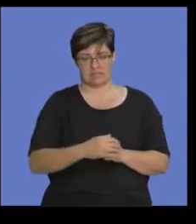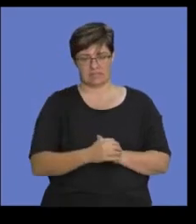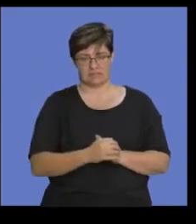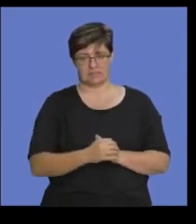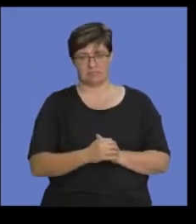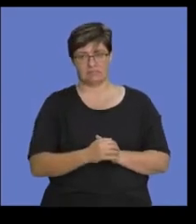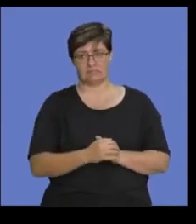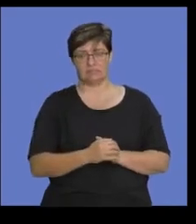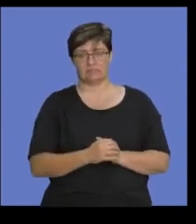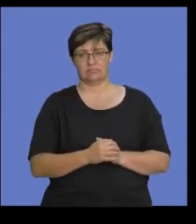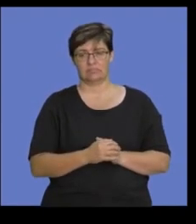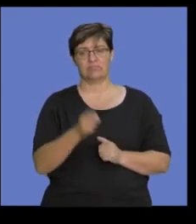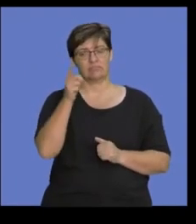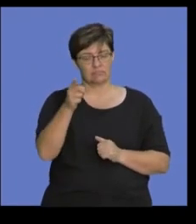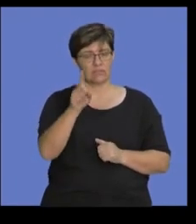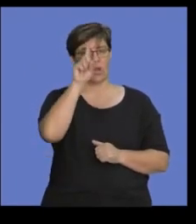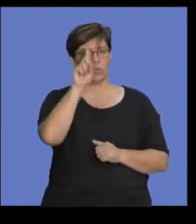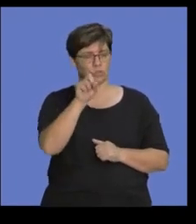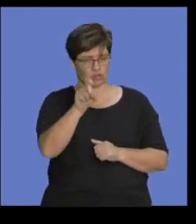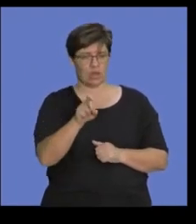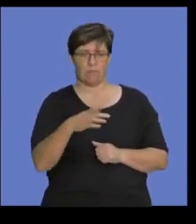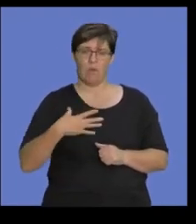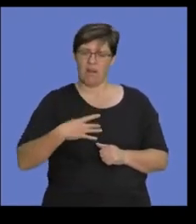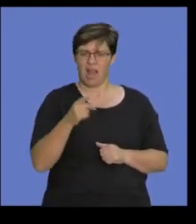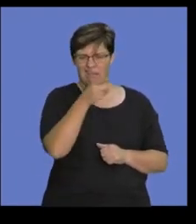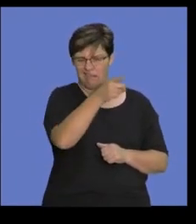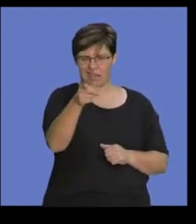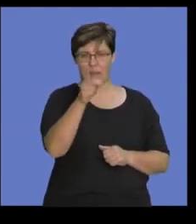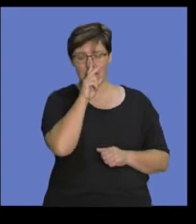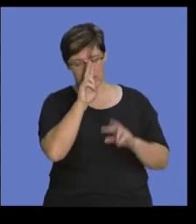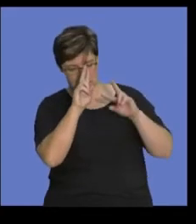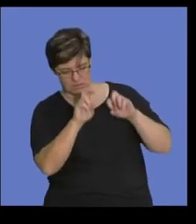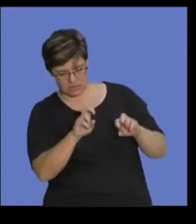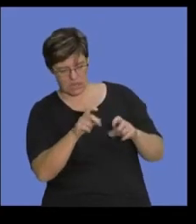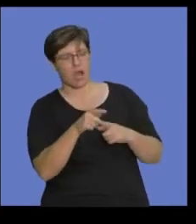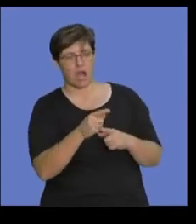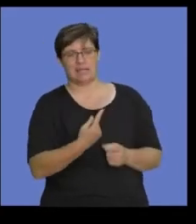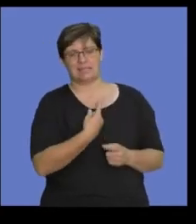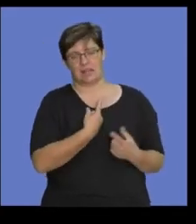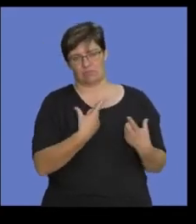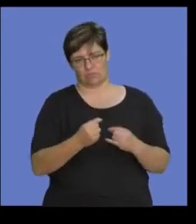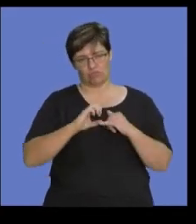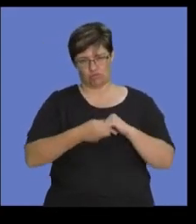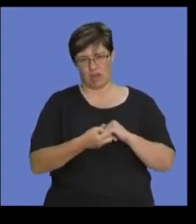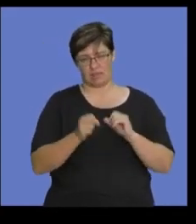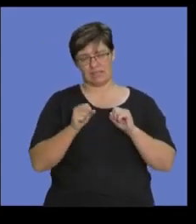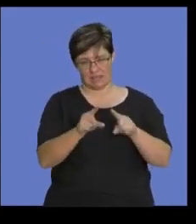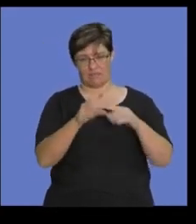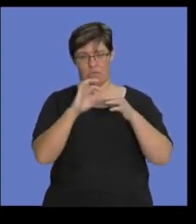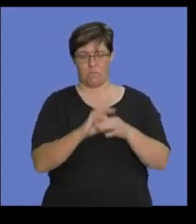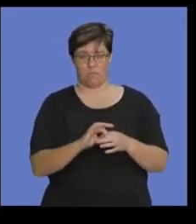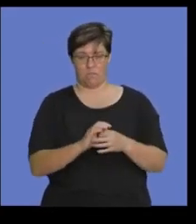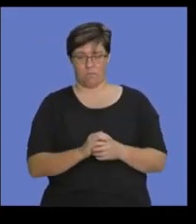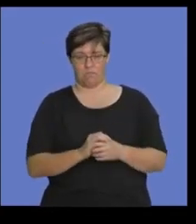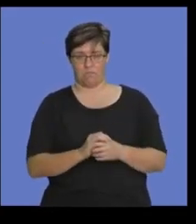19.77%. Now, these other questions, I would really like you guys to look at them and then try them